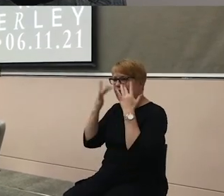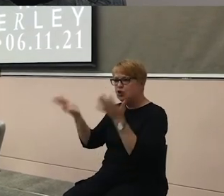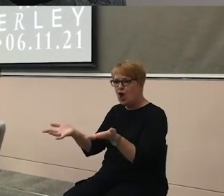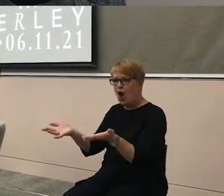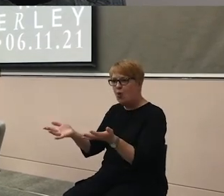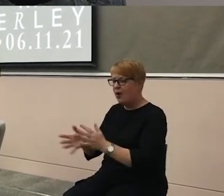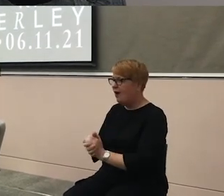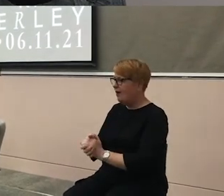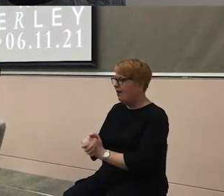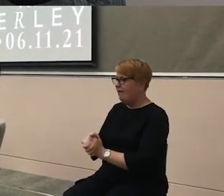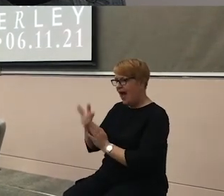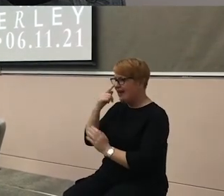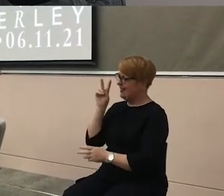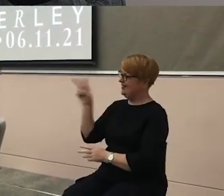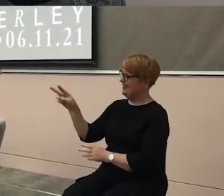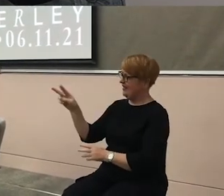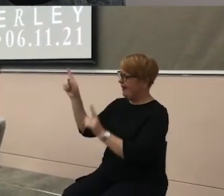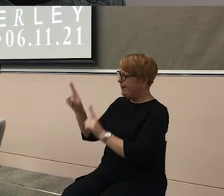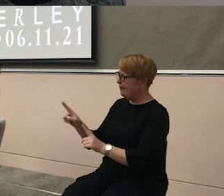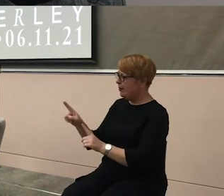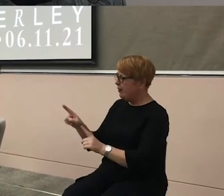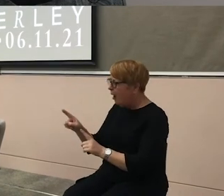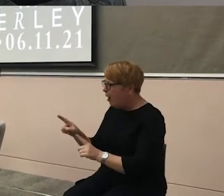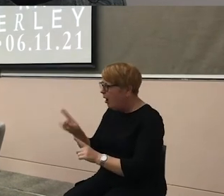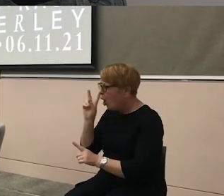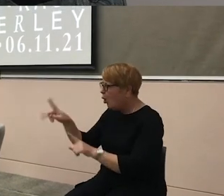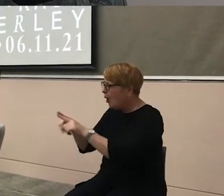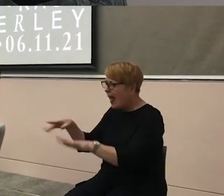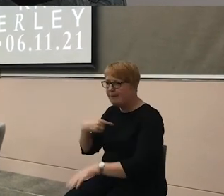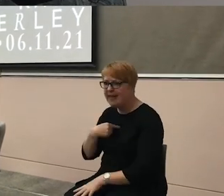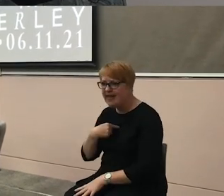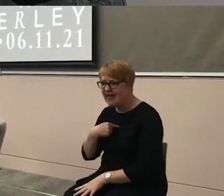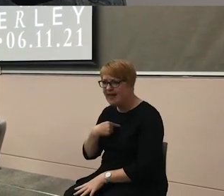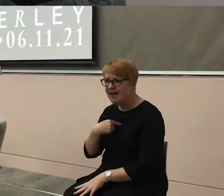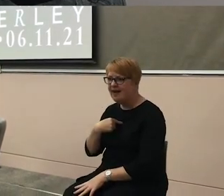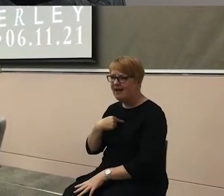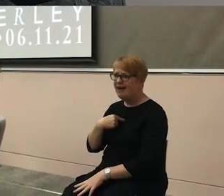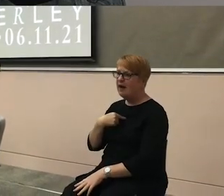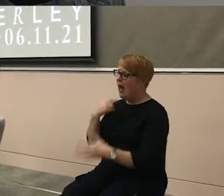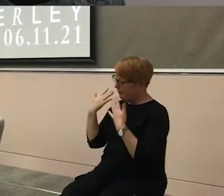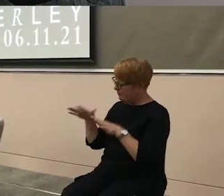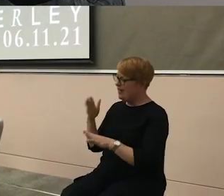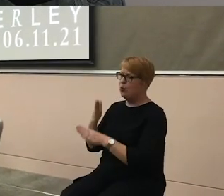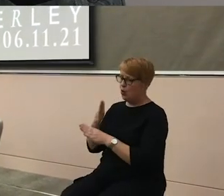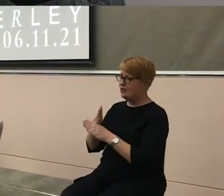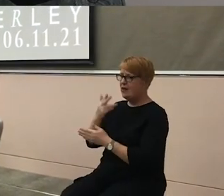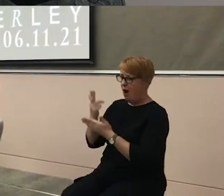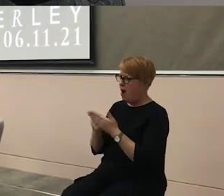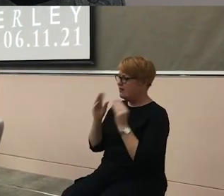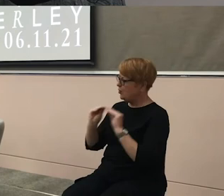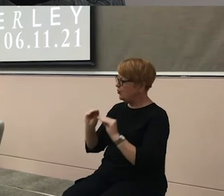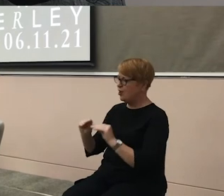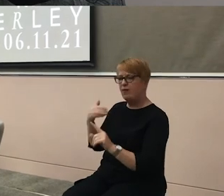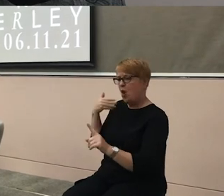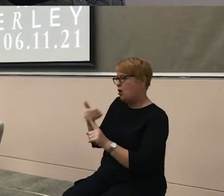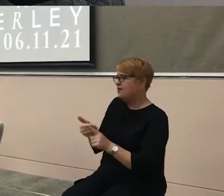see people who look like me in the art galleries, and this is what I've been kind of striving for, because I've worked in education and art for a long time,